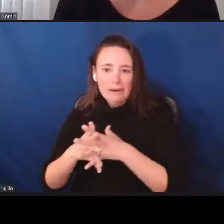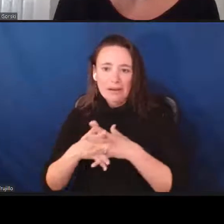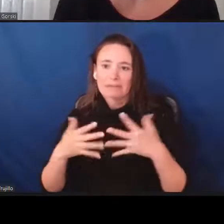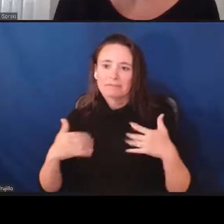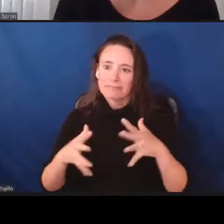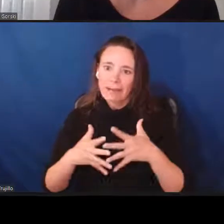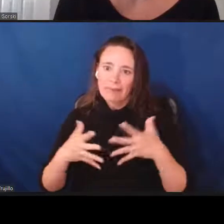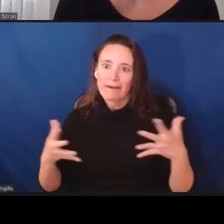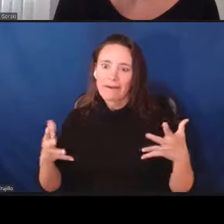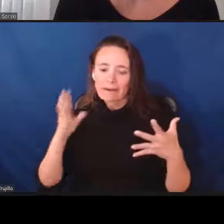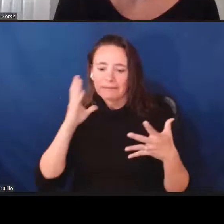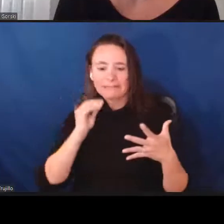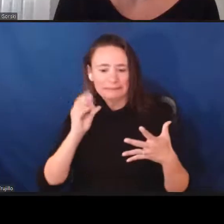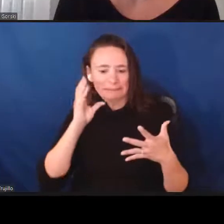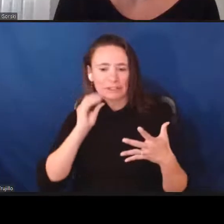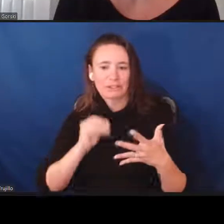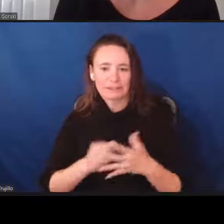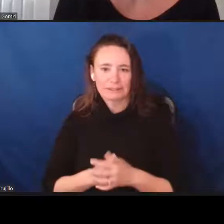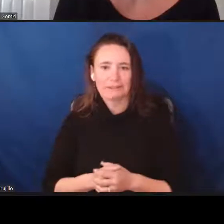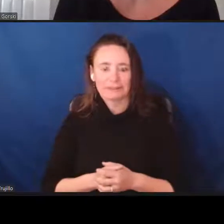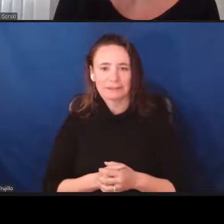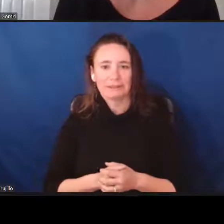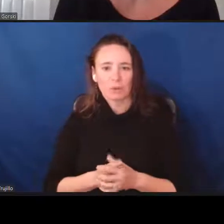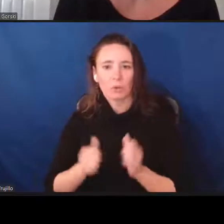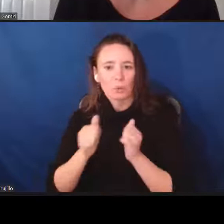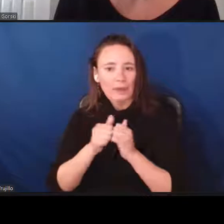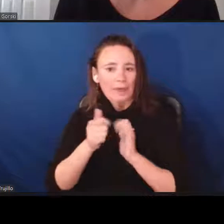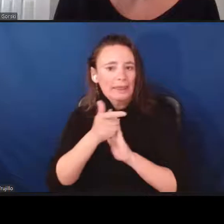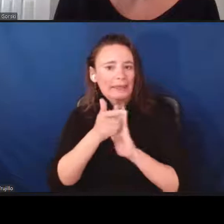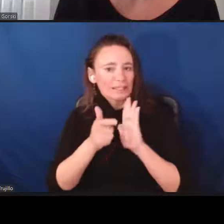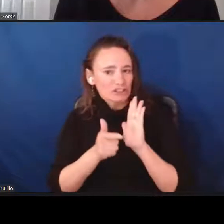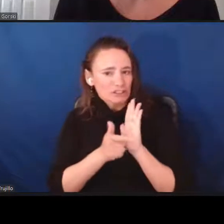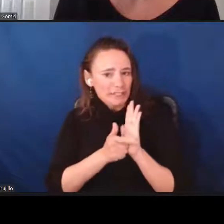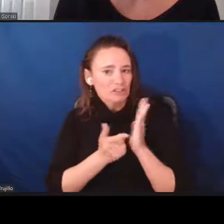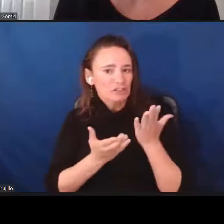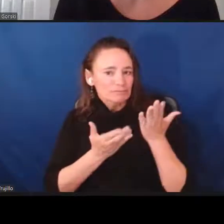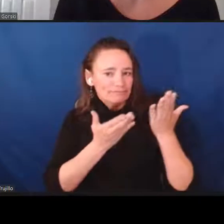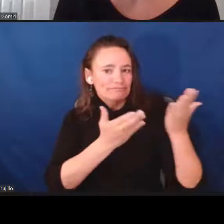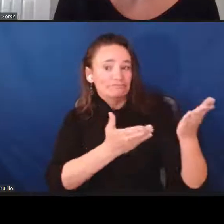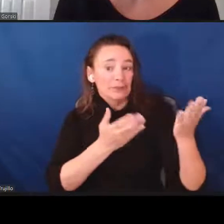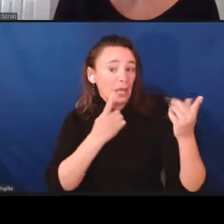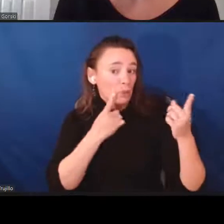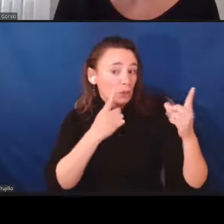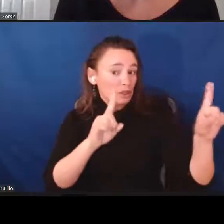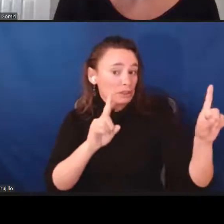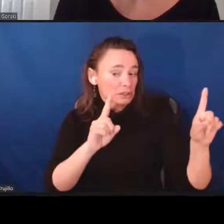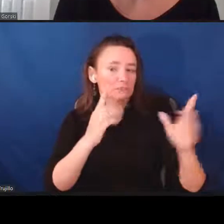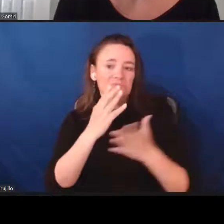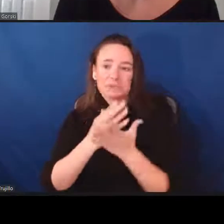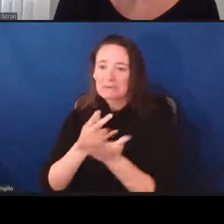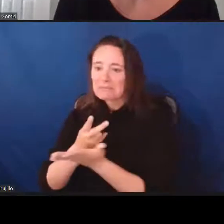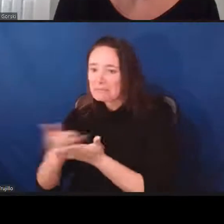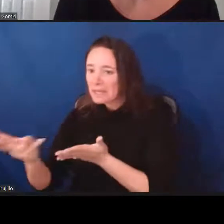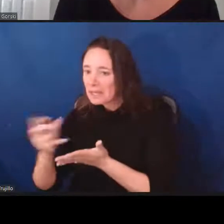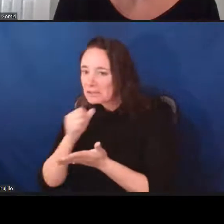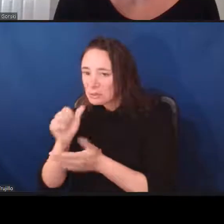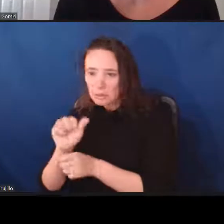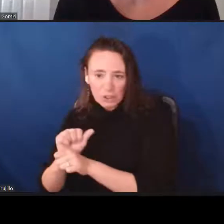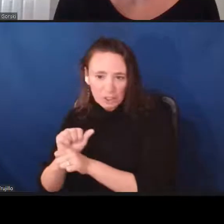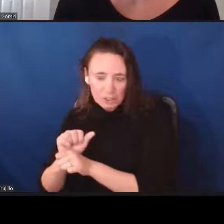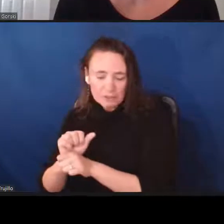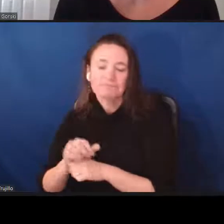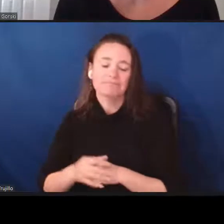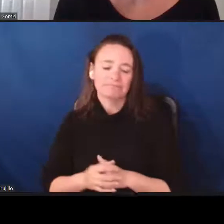with doing legislation that works and some of the things that don't work. So